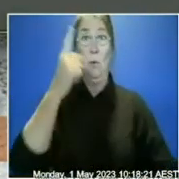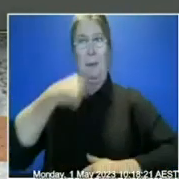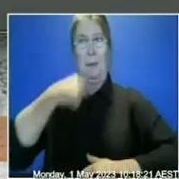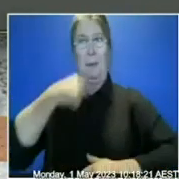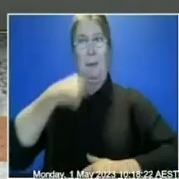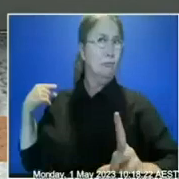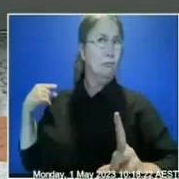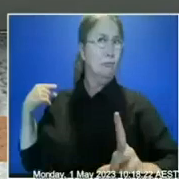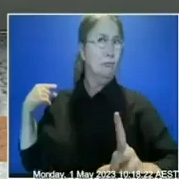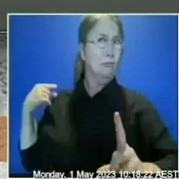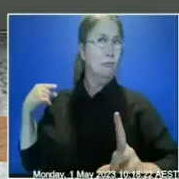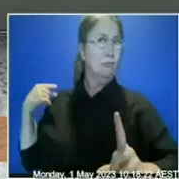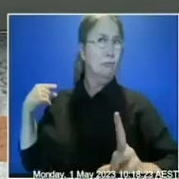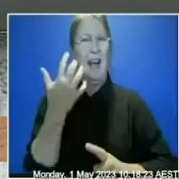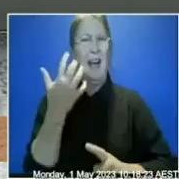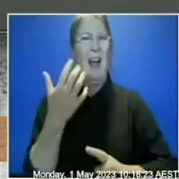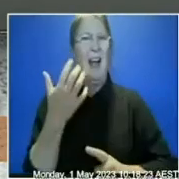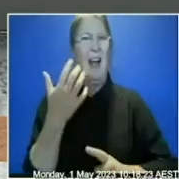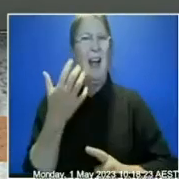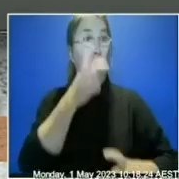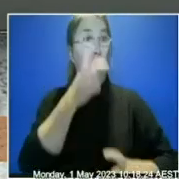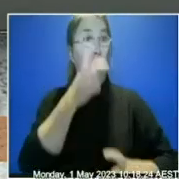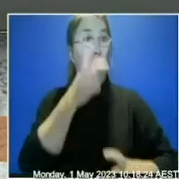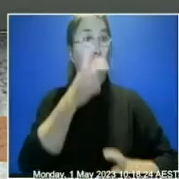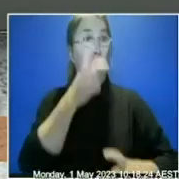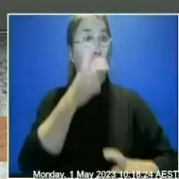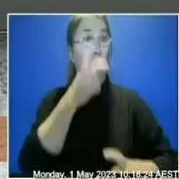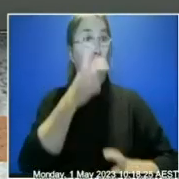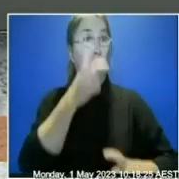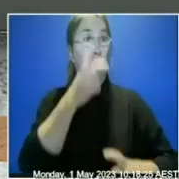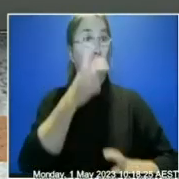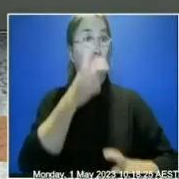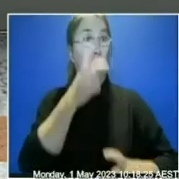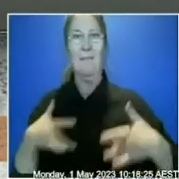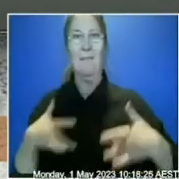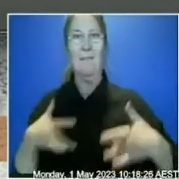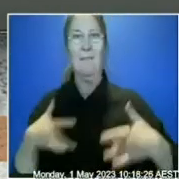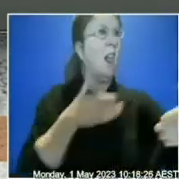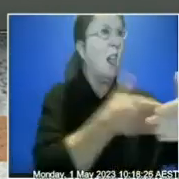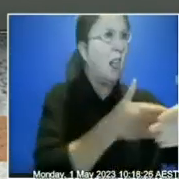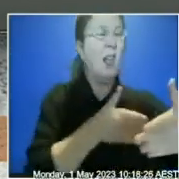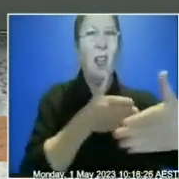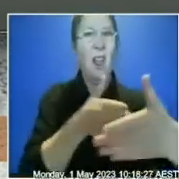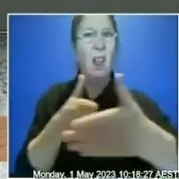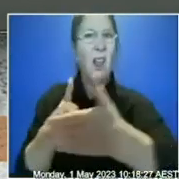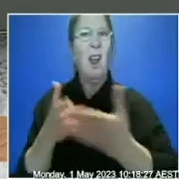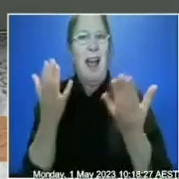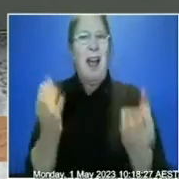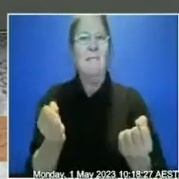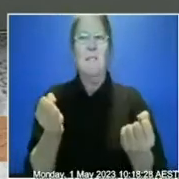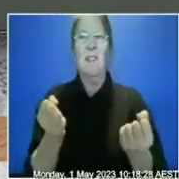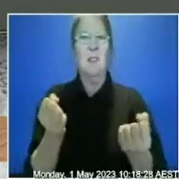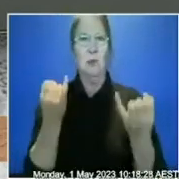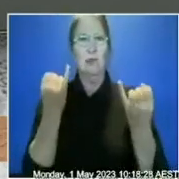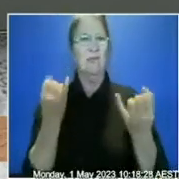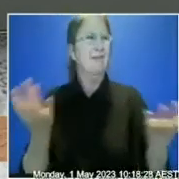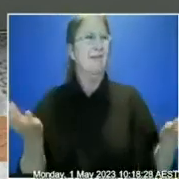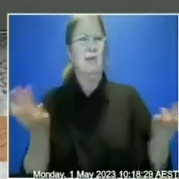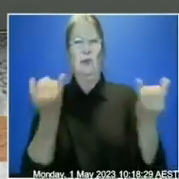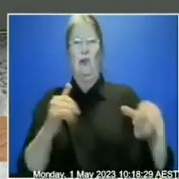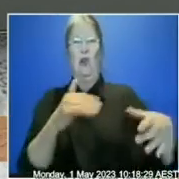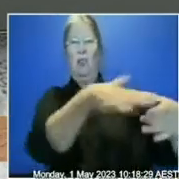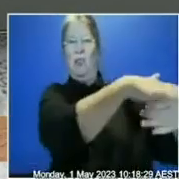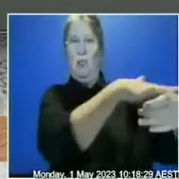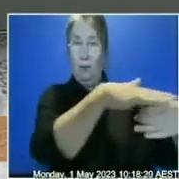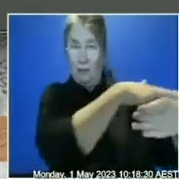Moving to child protection, we know that a contributor to some First Nations parents losing their children is their mental health or drug